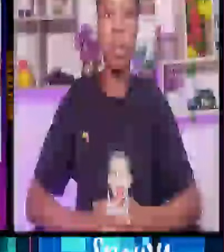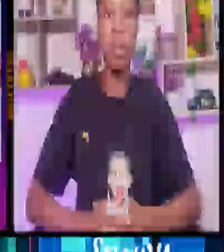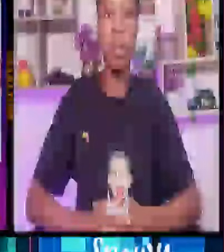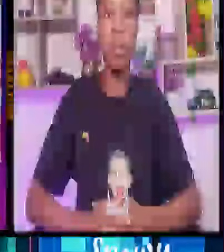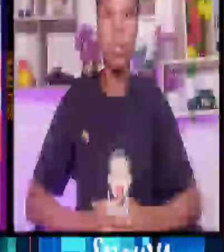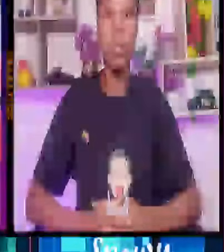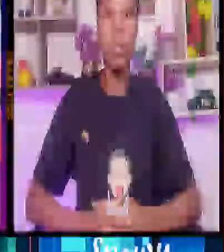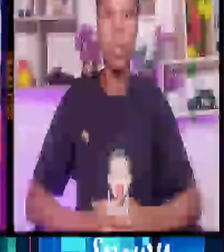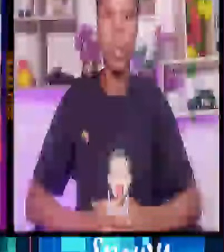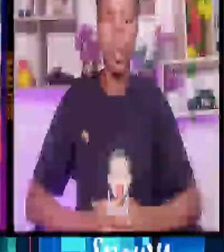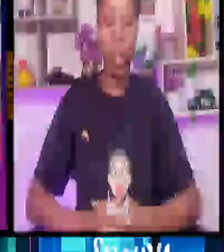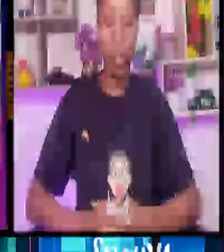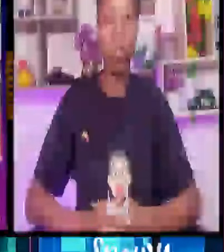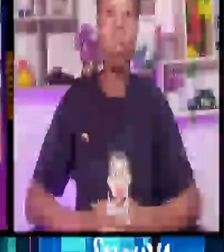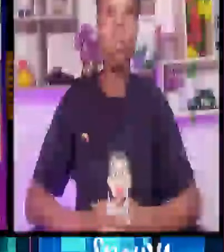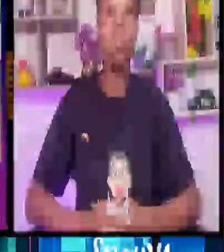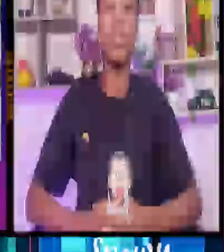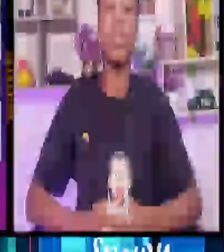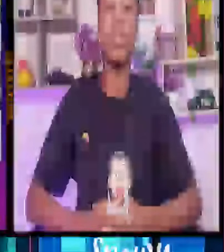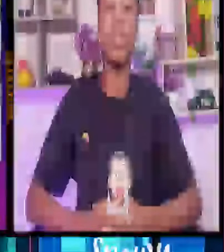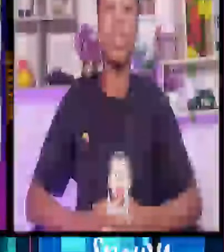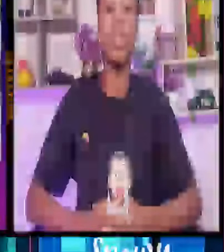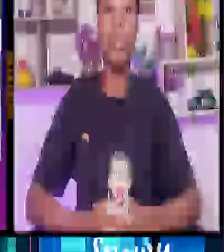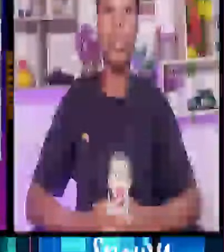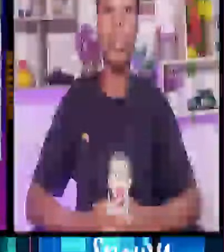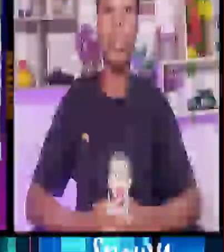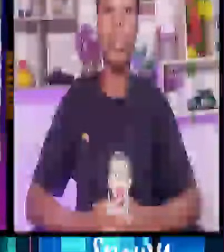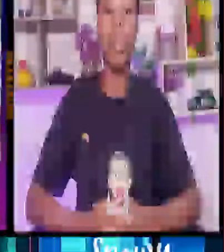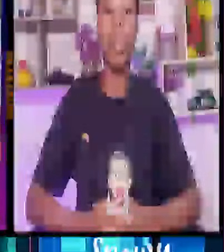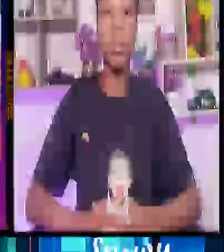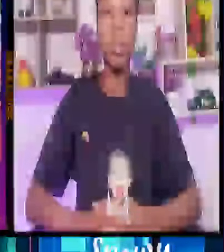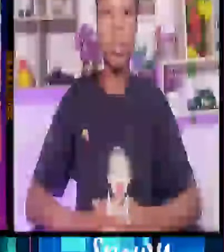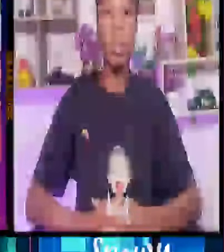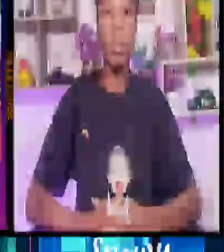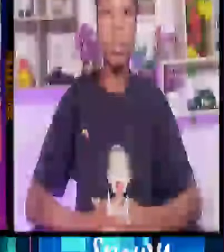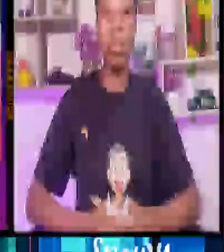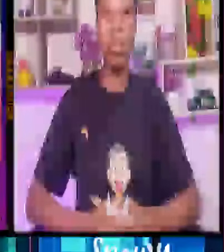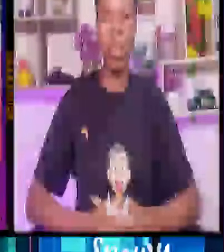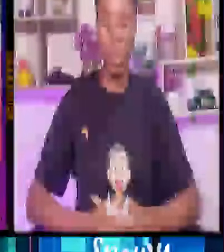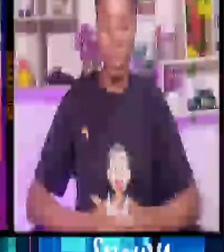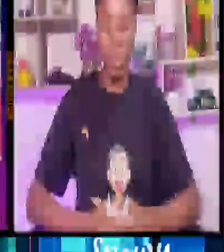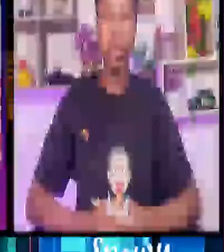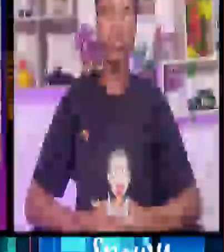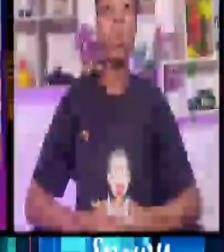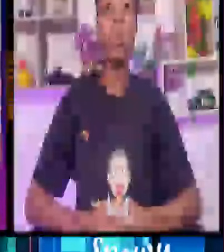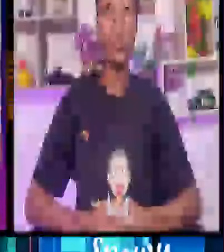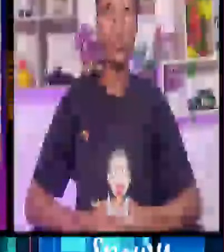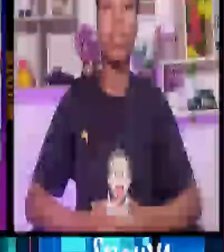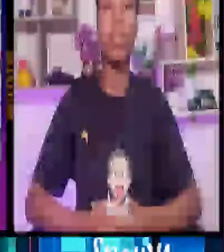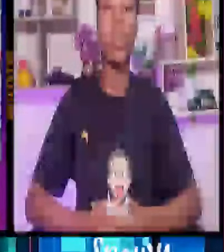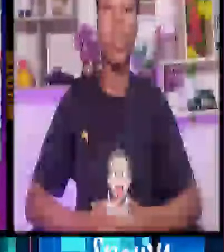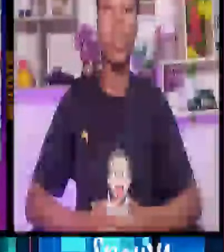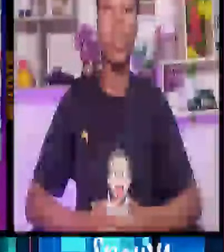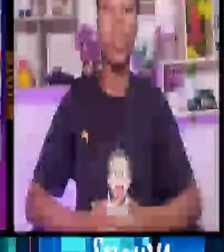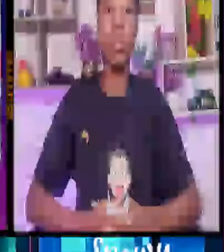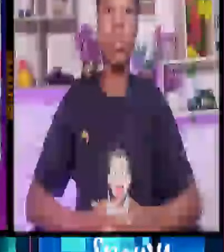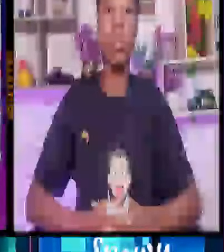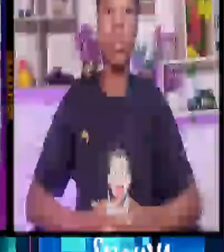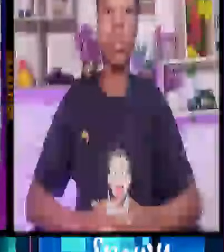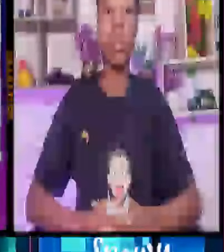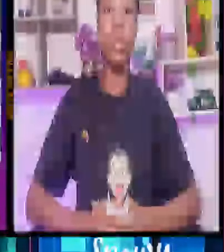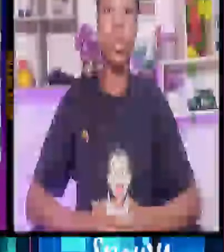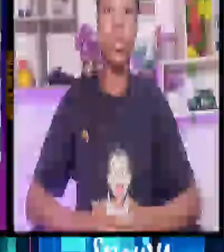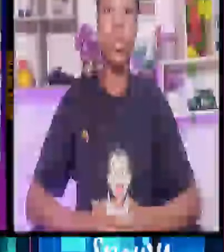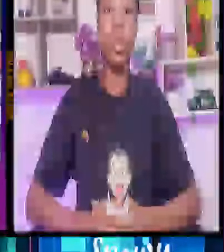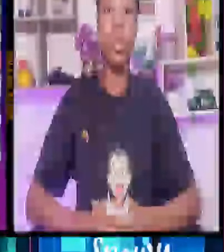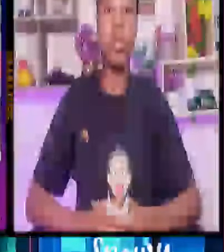I'm not sure you expect me to say exactly what you want to say. I am saying that, in all humility, Mr. Kwesi Kwati, if I